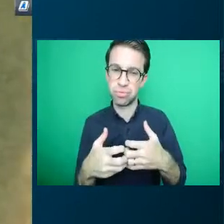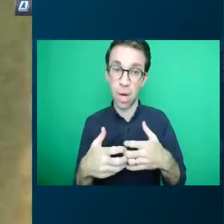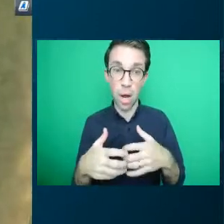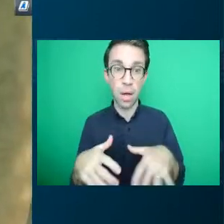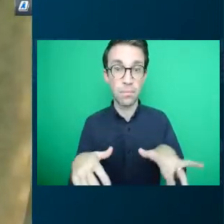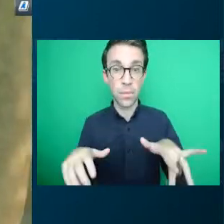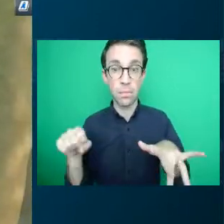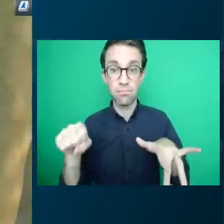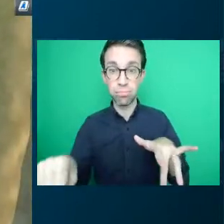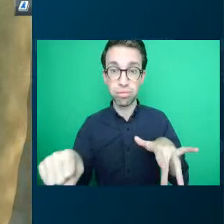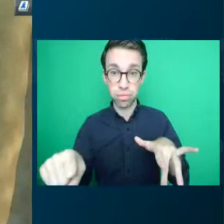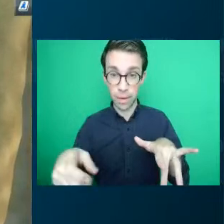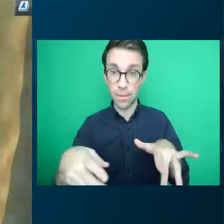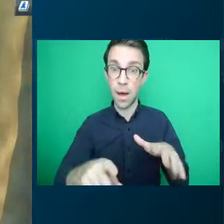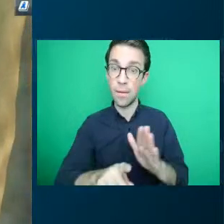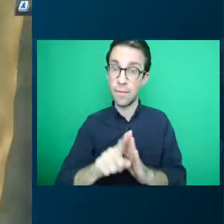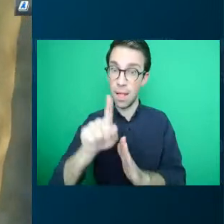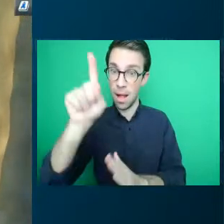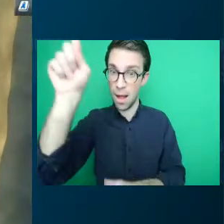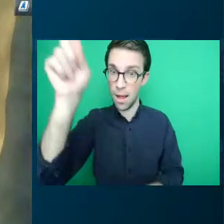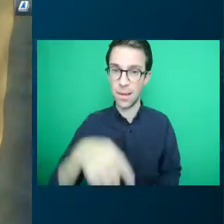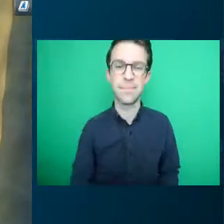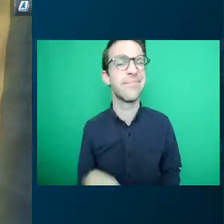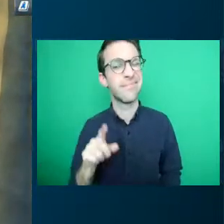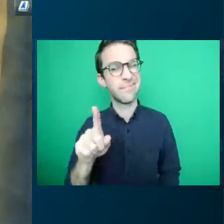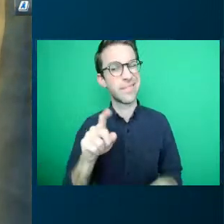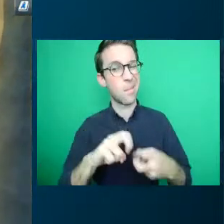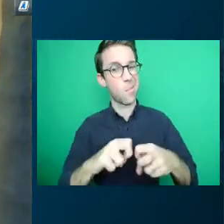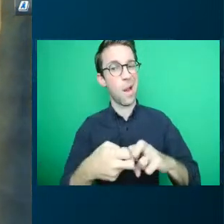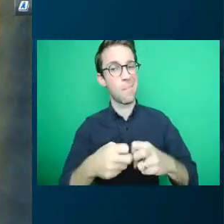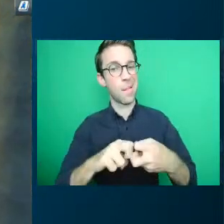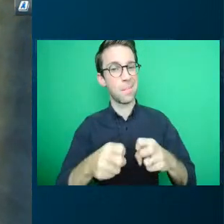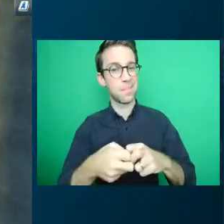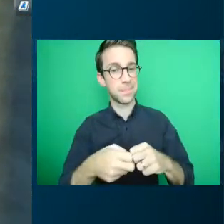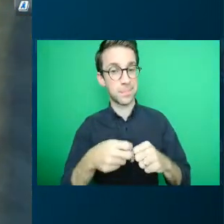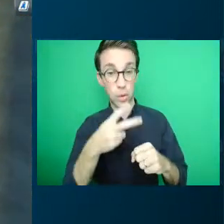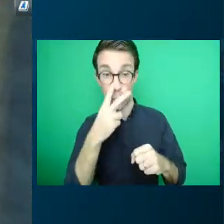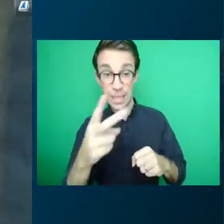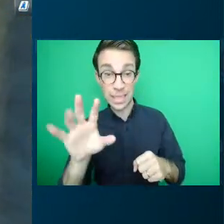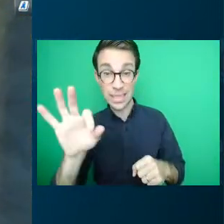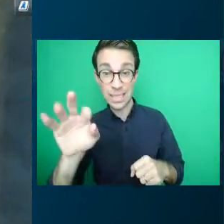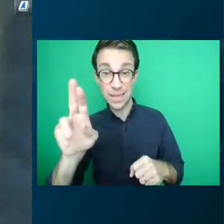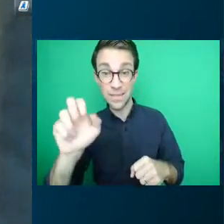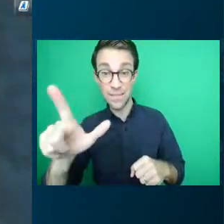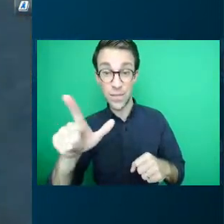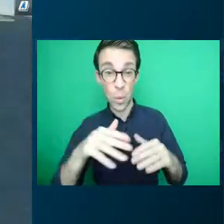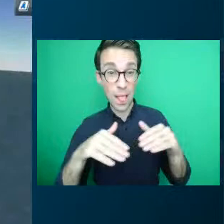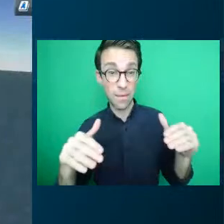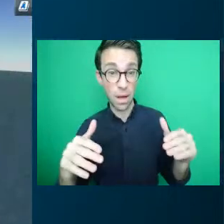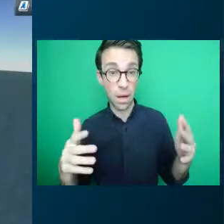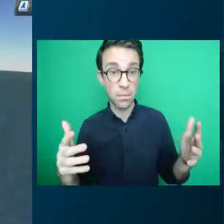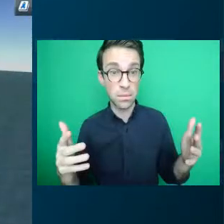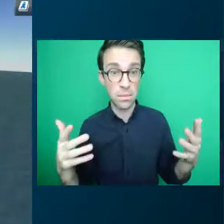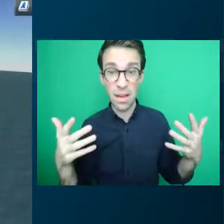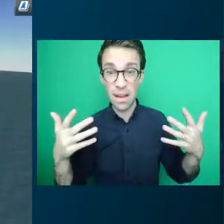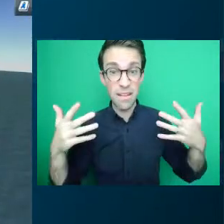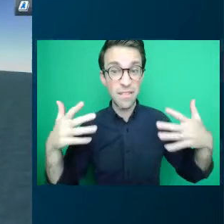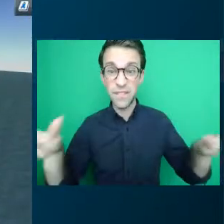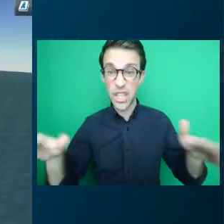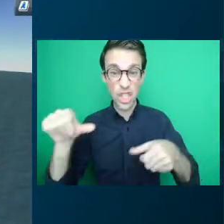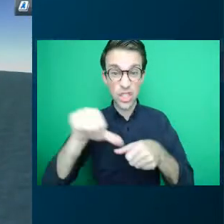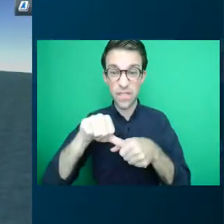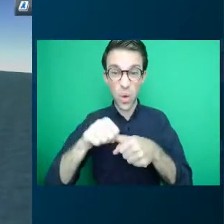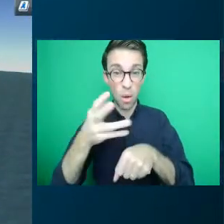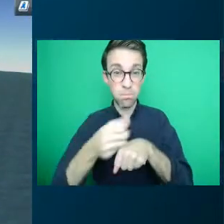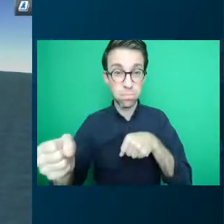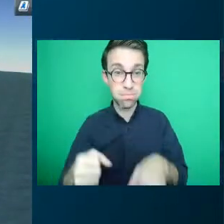fly. Now the problem is, if you were watching, it sort of shows you the fuel level here. I ran out of fuel really quickly. My fuel tank wasn't